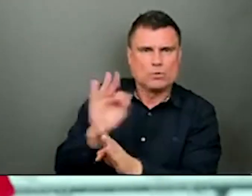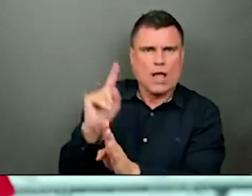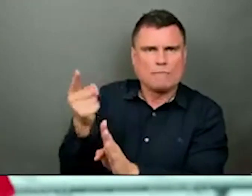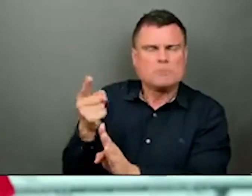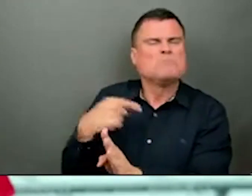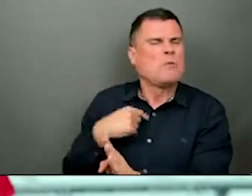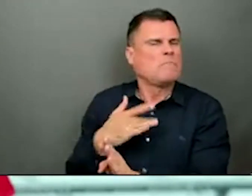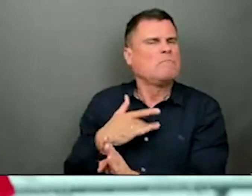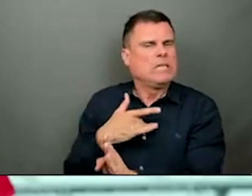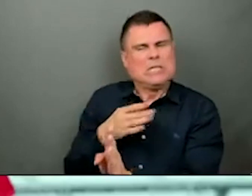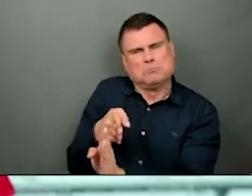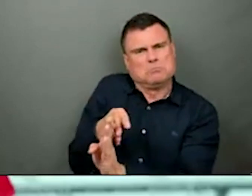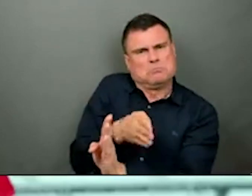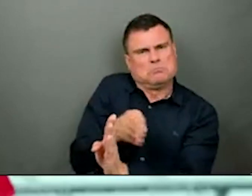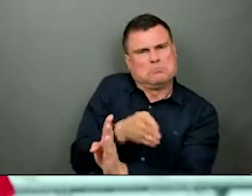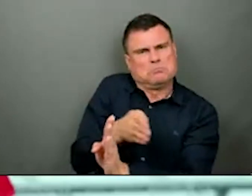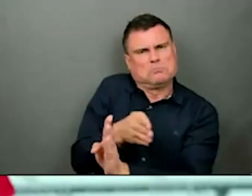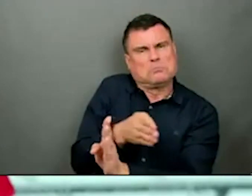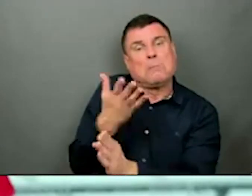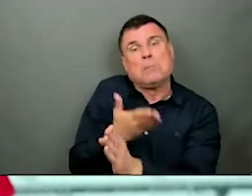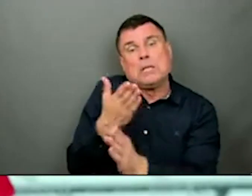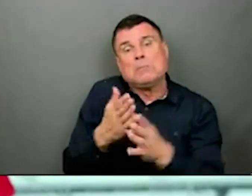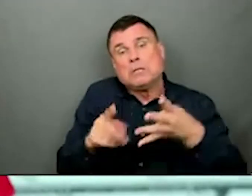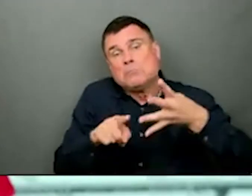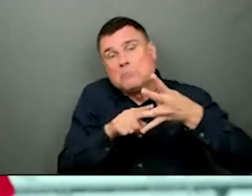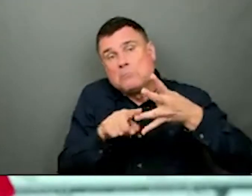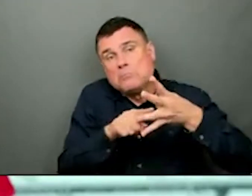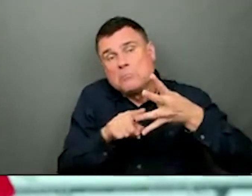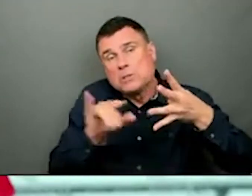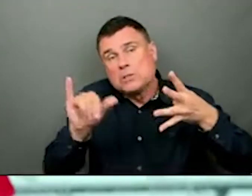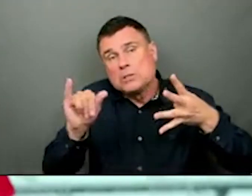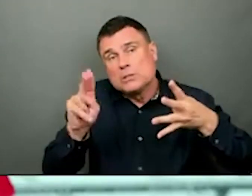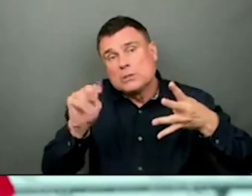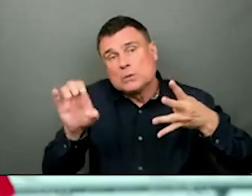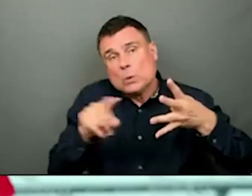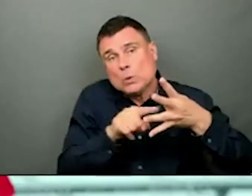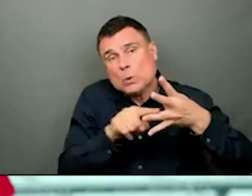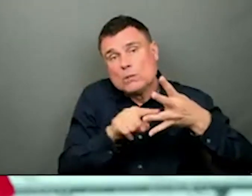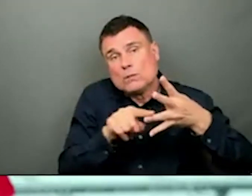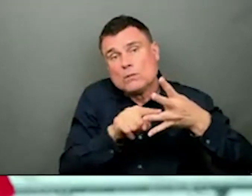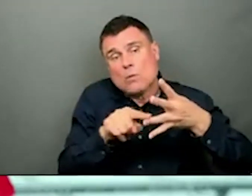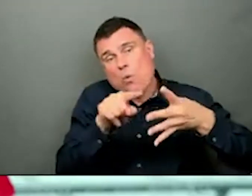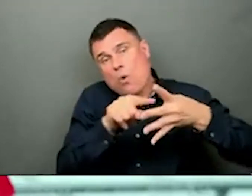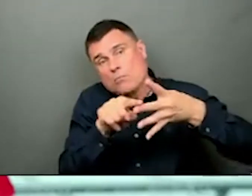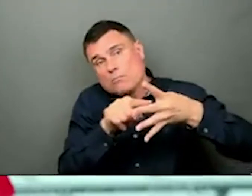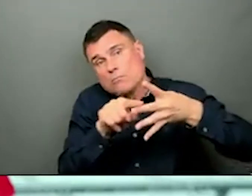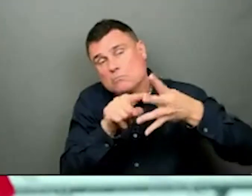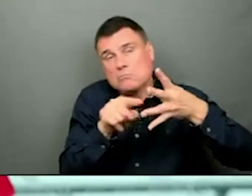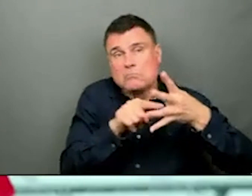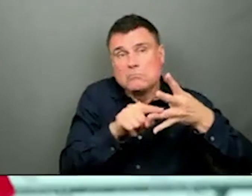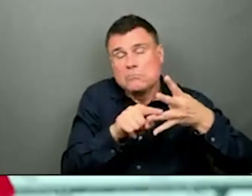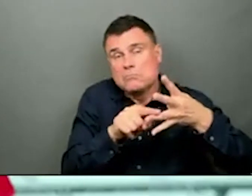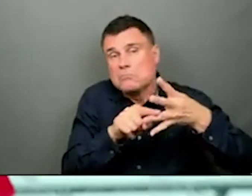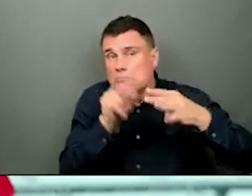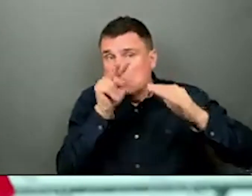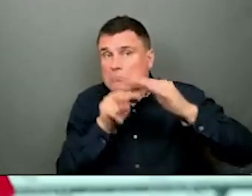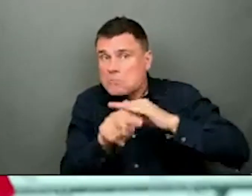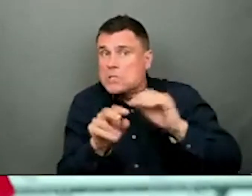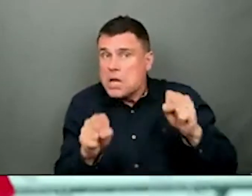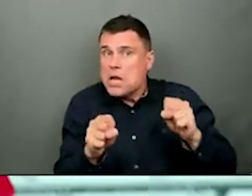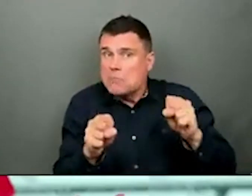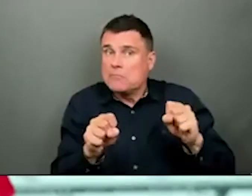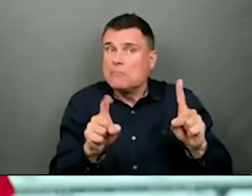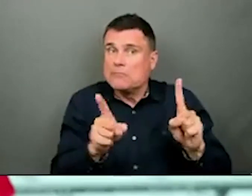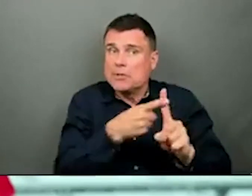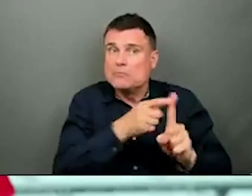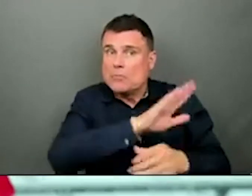whole different world now, and we're going to be providing vaccine rapidly to lots more people. Our clinics are ready and able